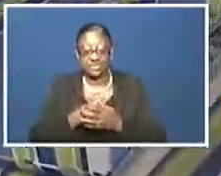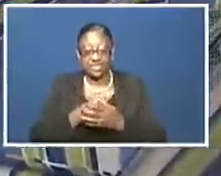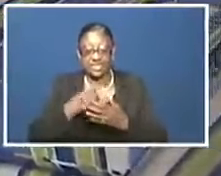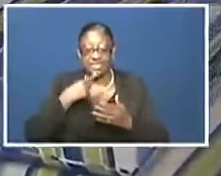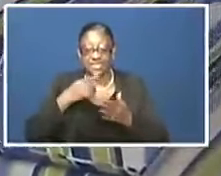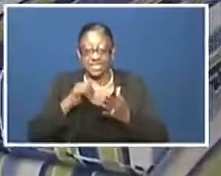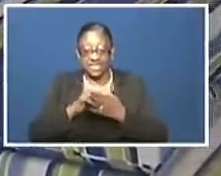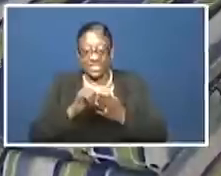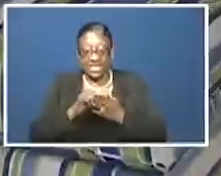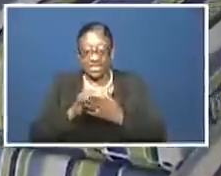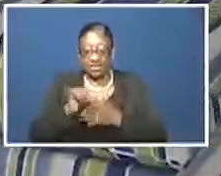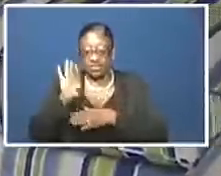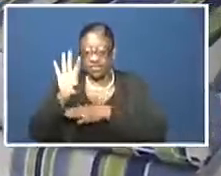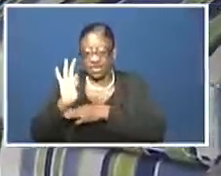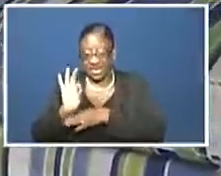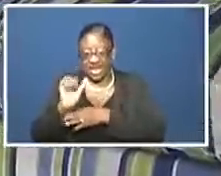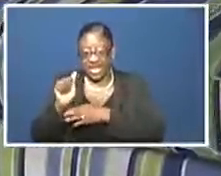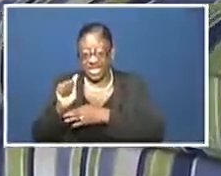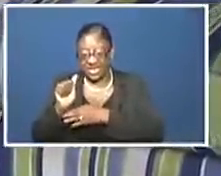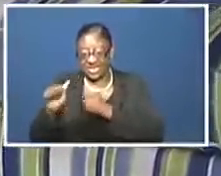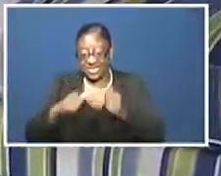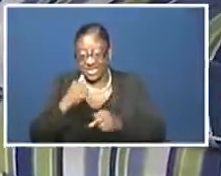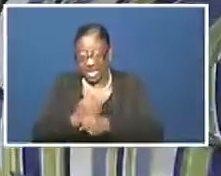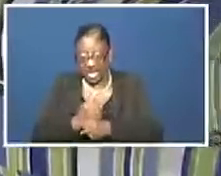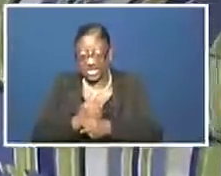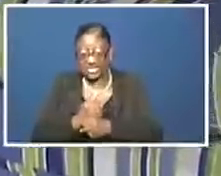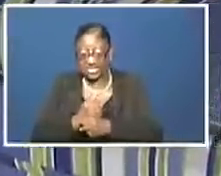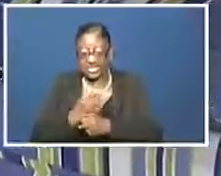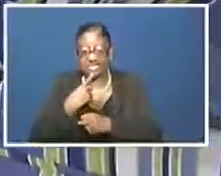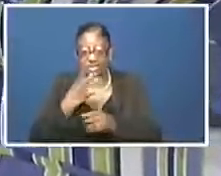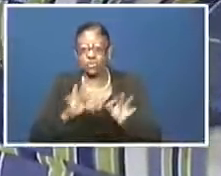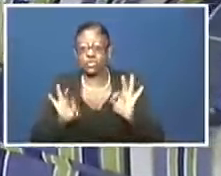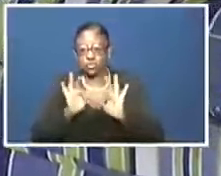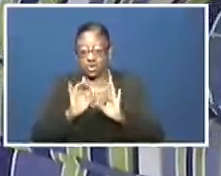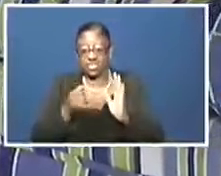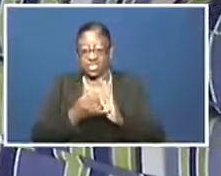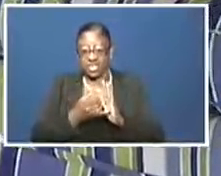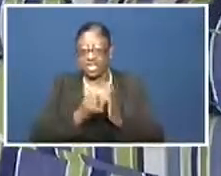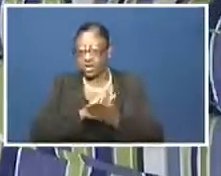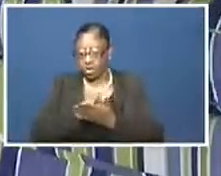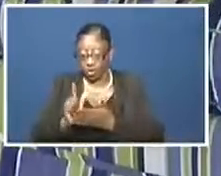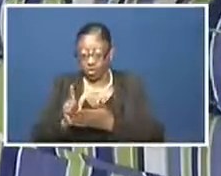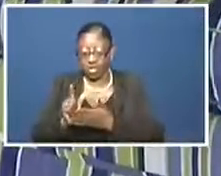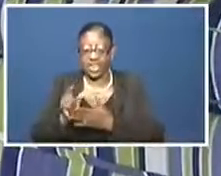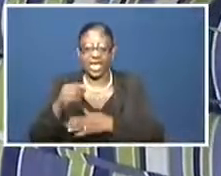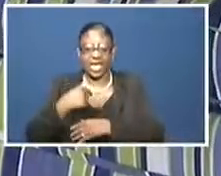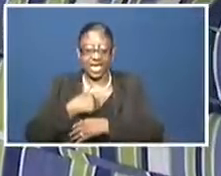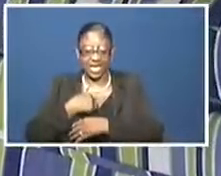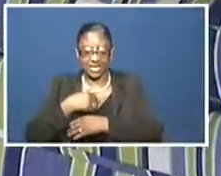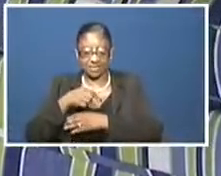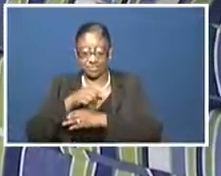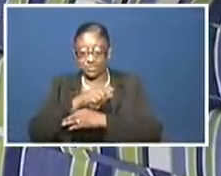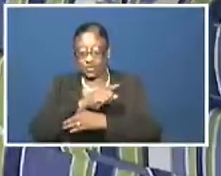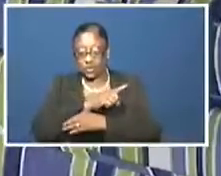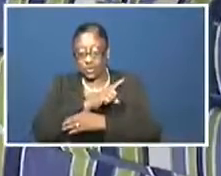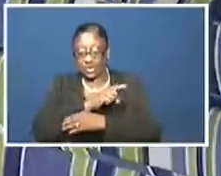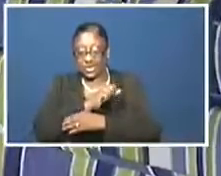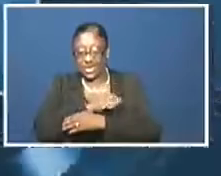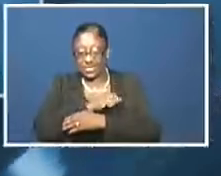Dame Marguerite, 49 years of independence was worth it all. For the Bahamas Tonight, I'm Lloyd